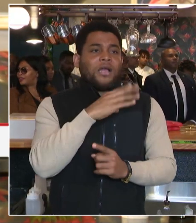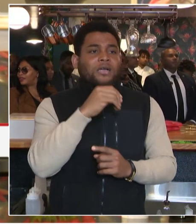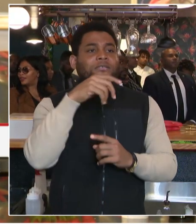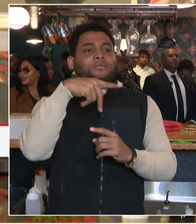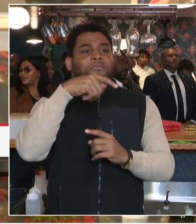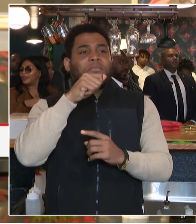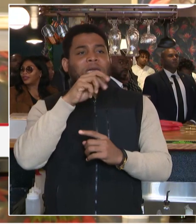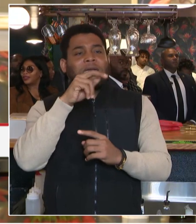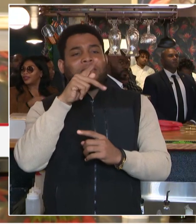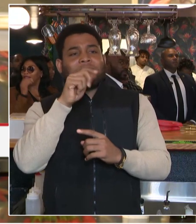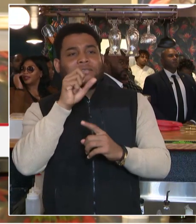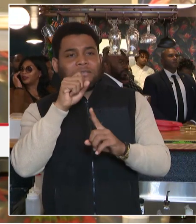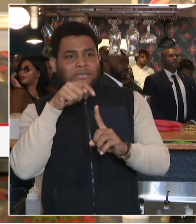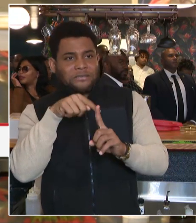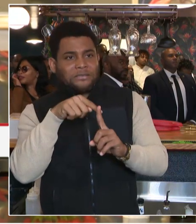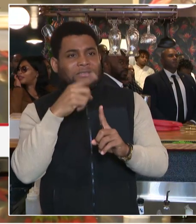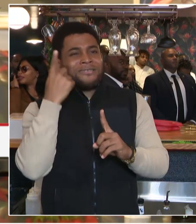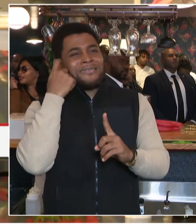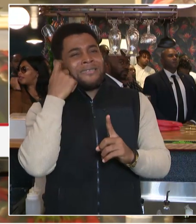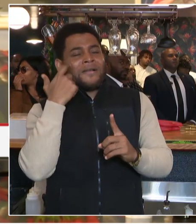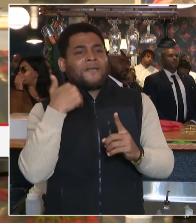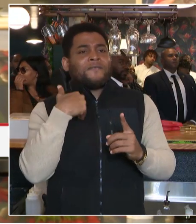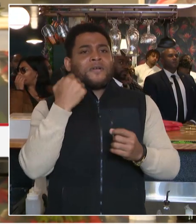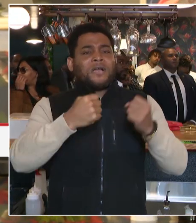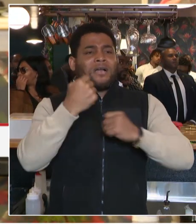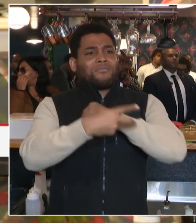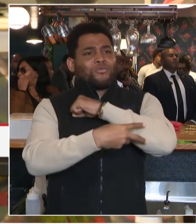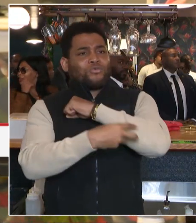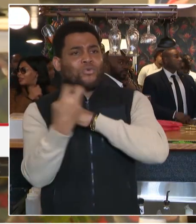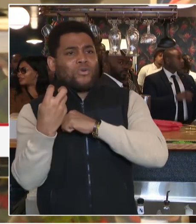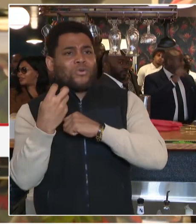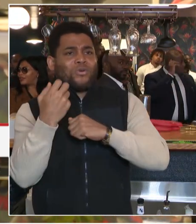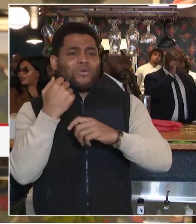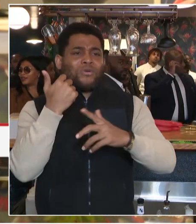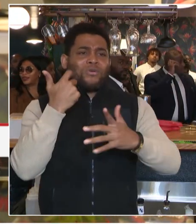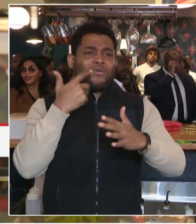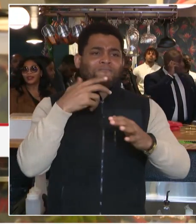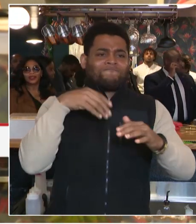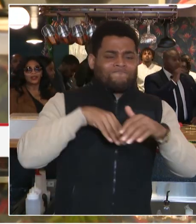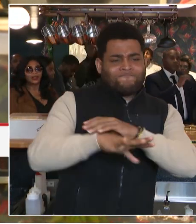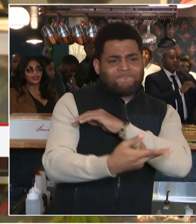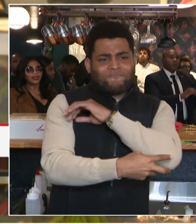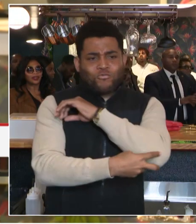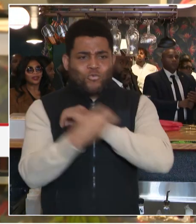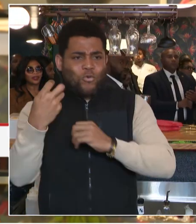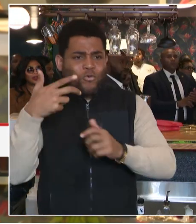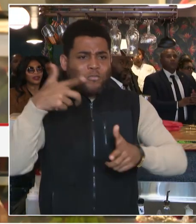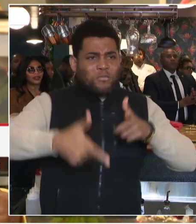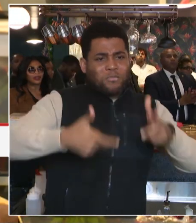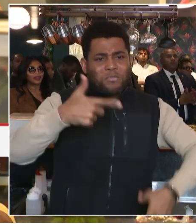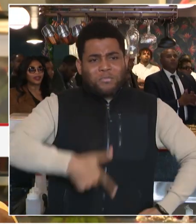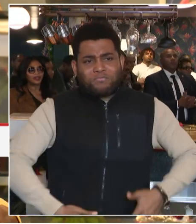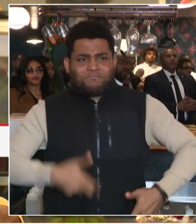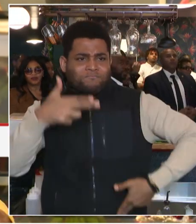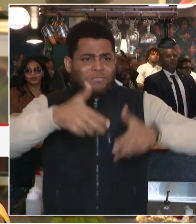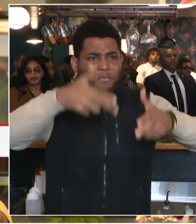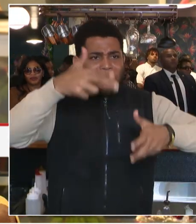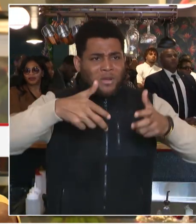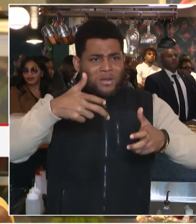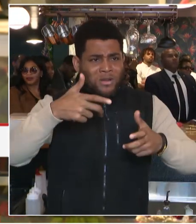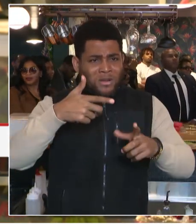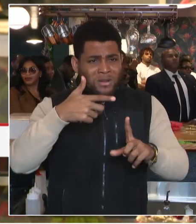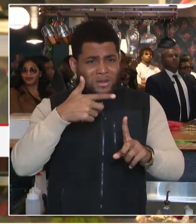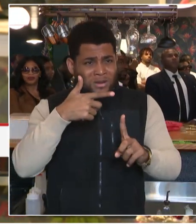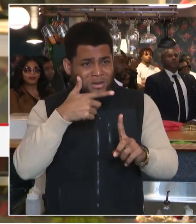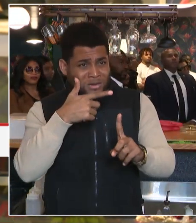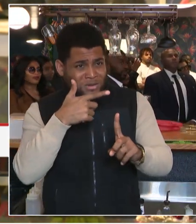Mayor, do you see any end to this stuff? I mean, Yes. for example, if I do. If they pass your bill, tell us,